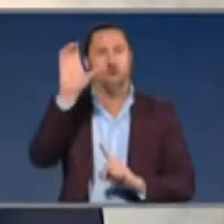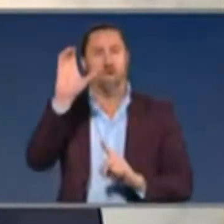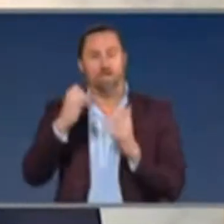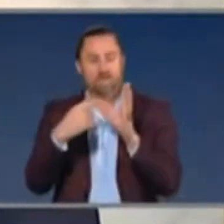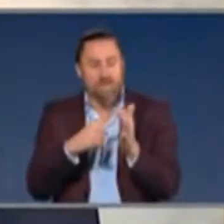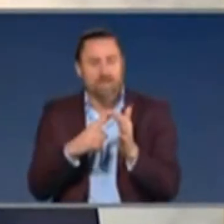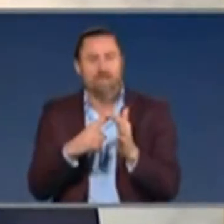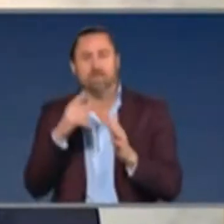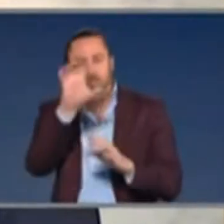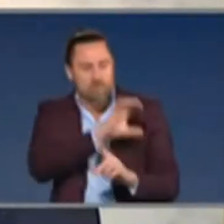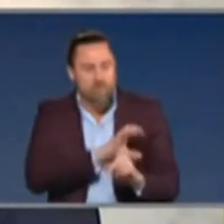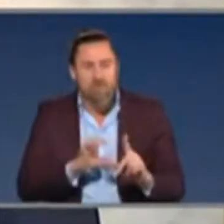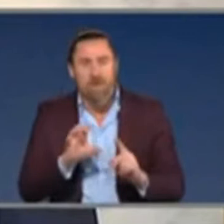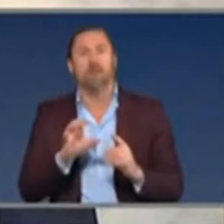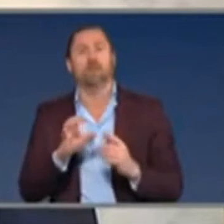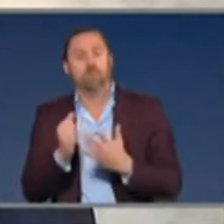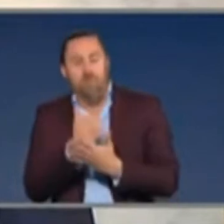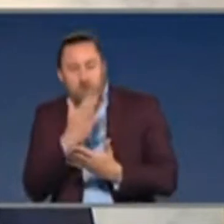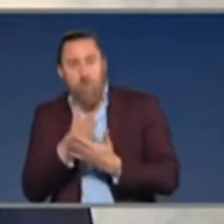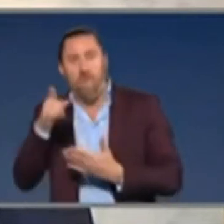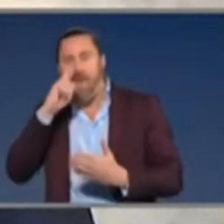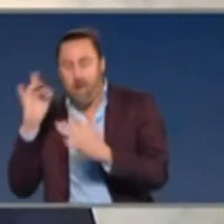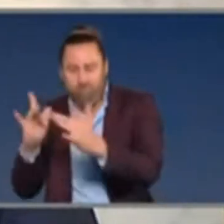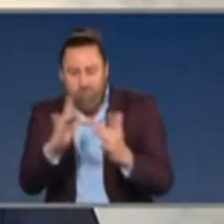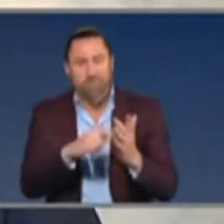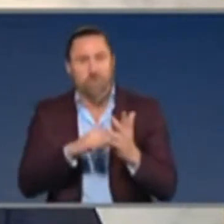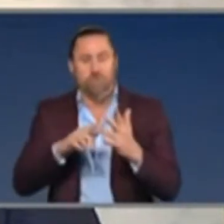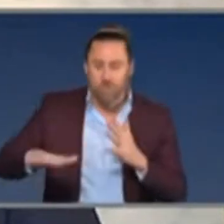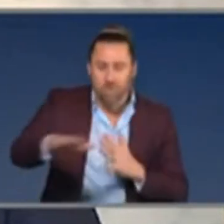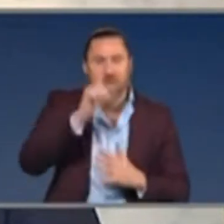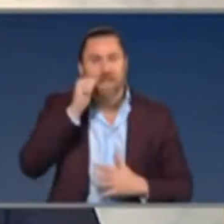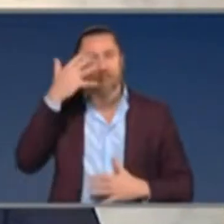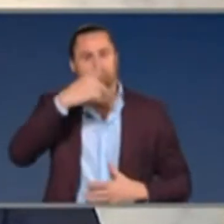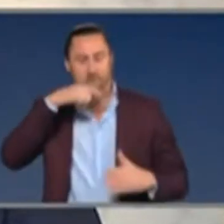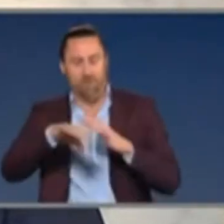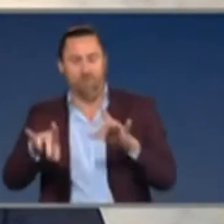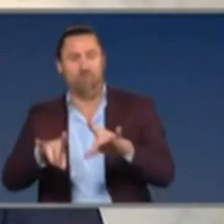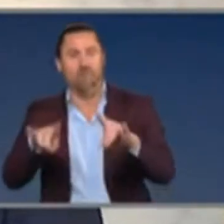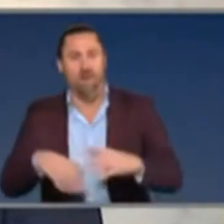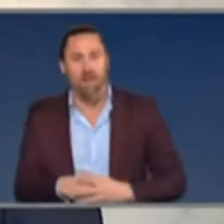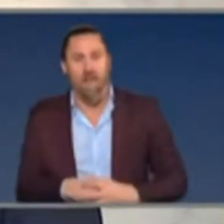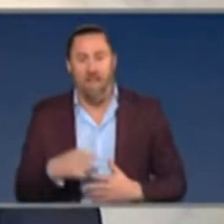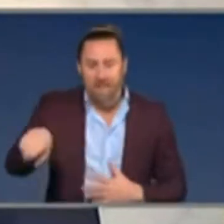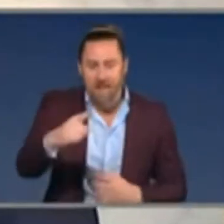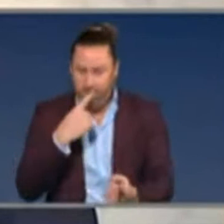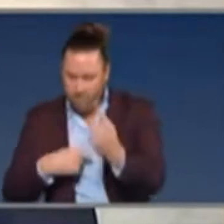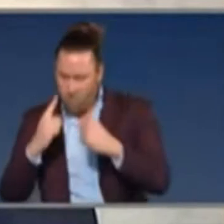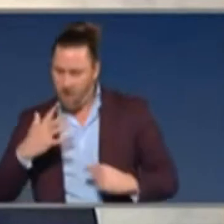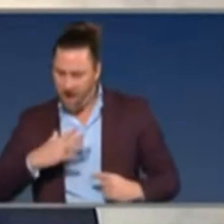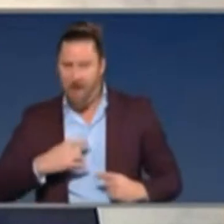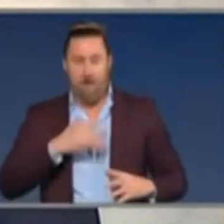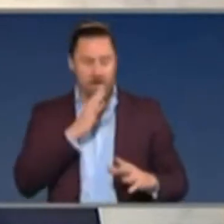approach that will involve Aboriginal people as partners in the design of the work of government agencies. It will